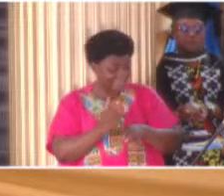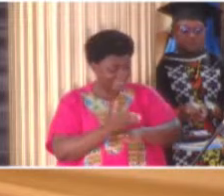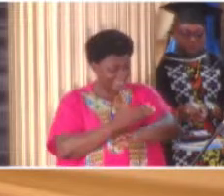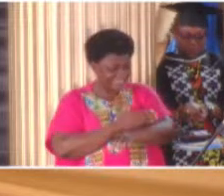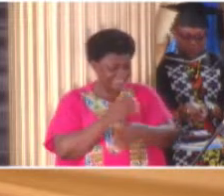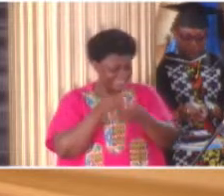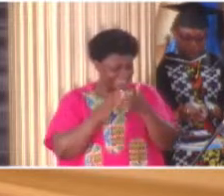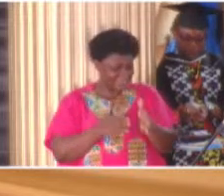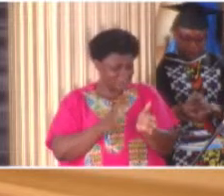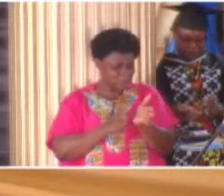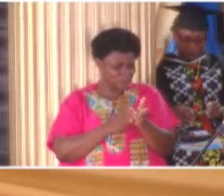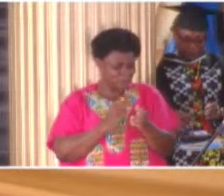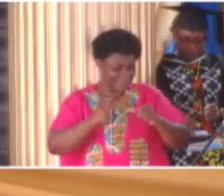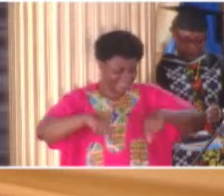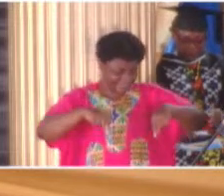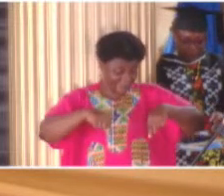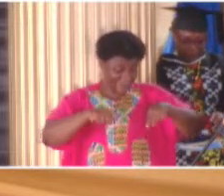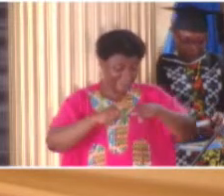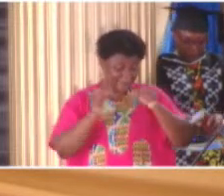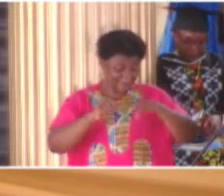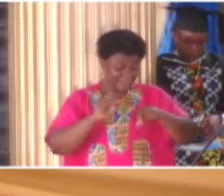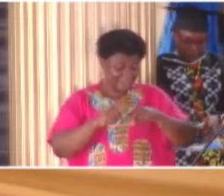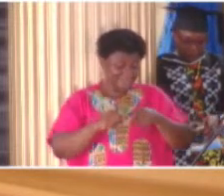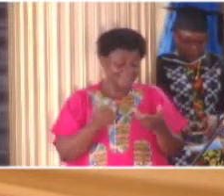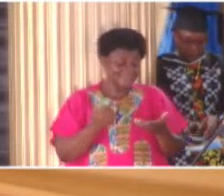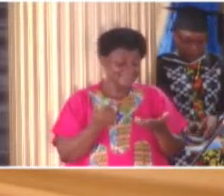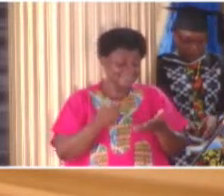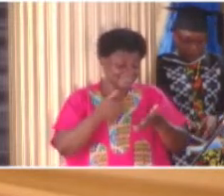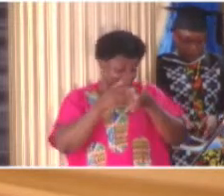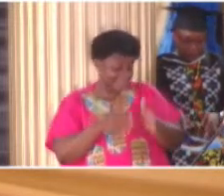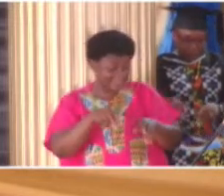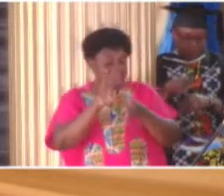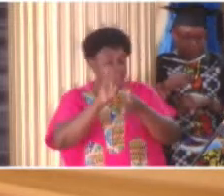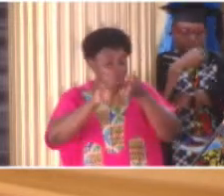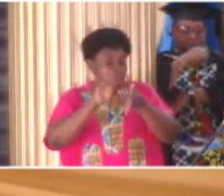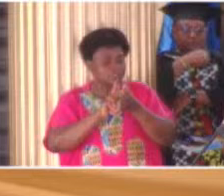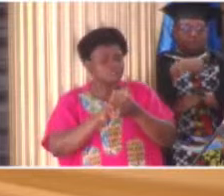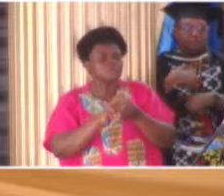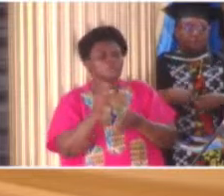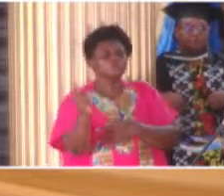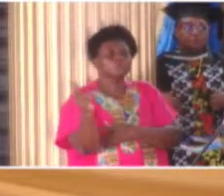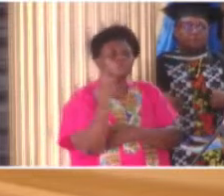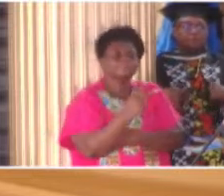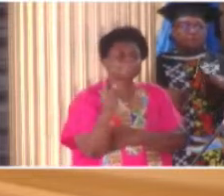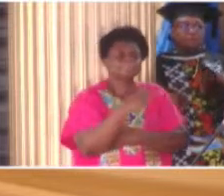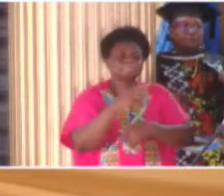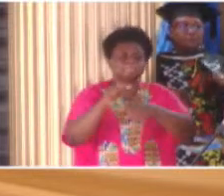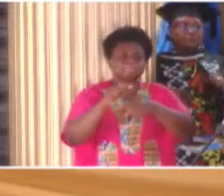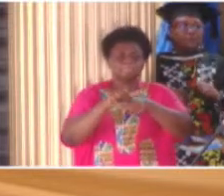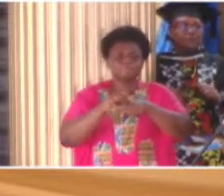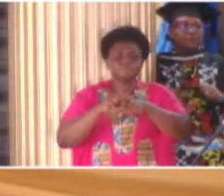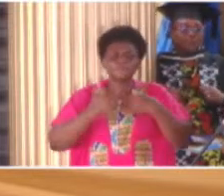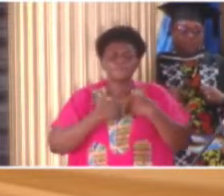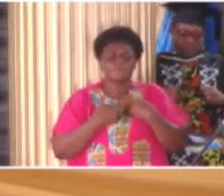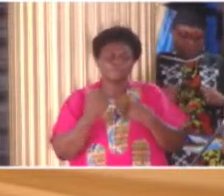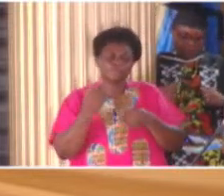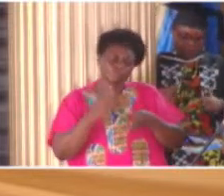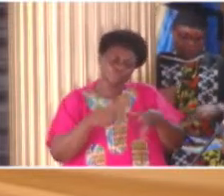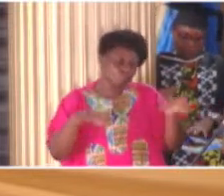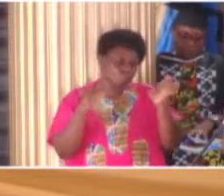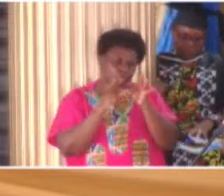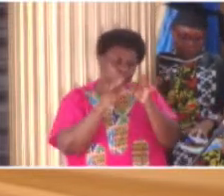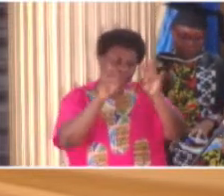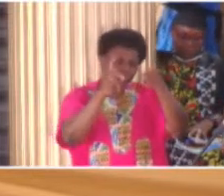of current and potential leaders in the university. The two-day training covered key topics, including